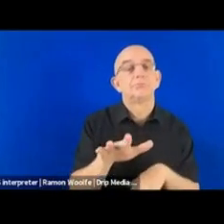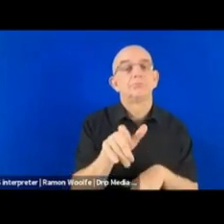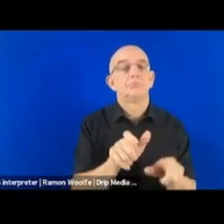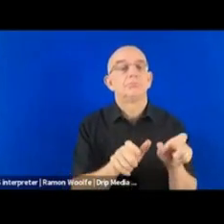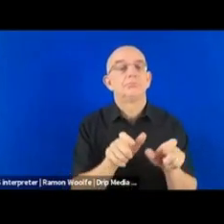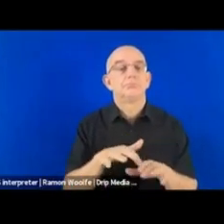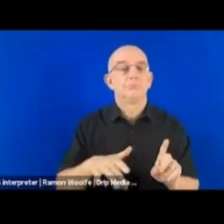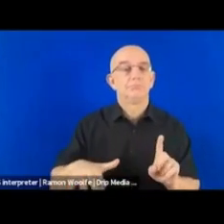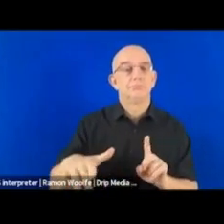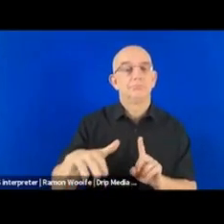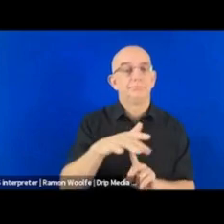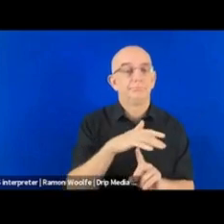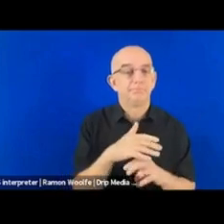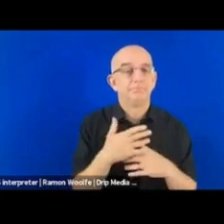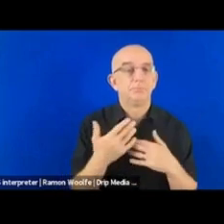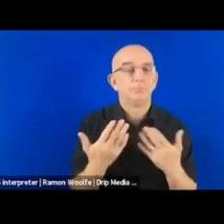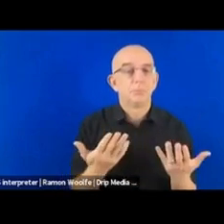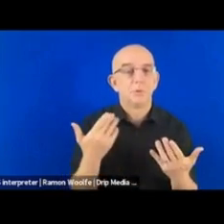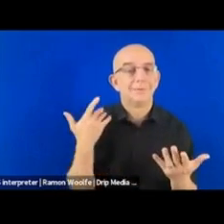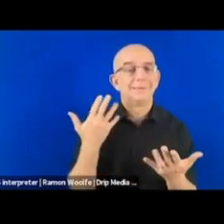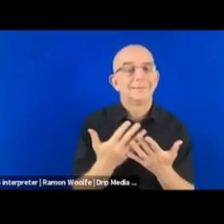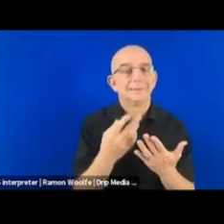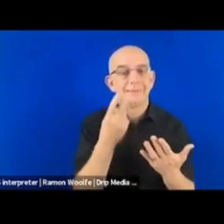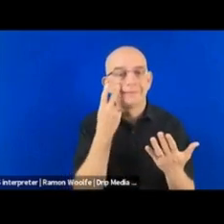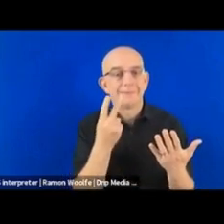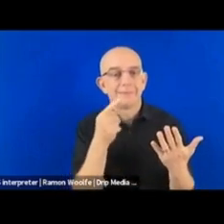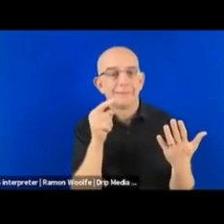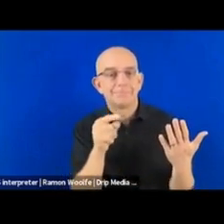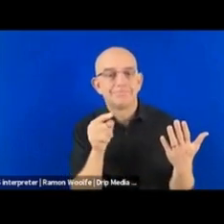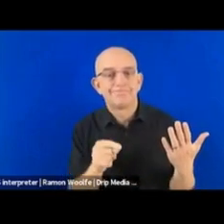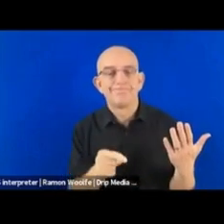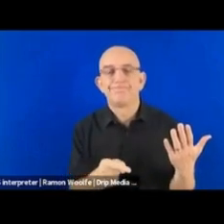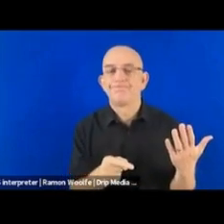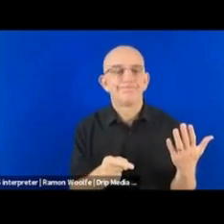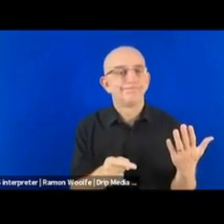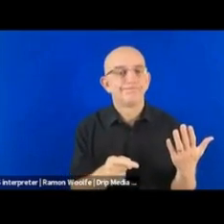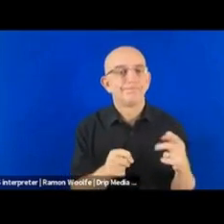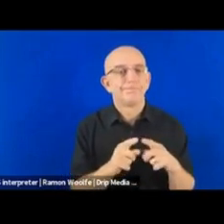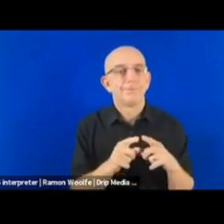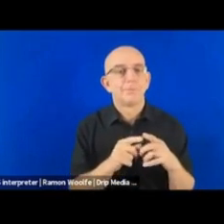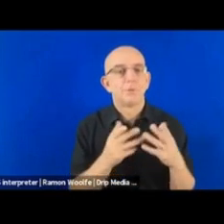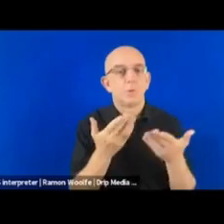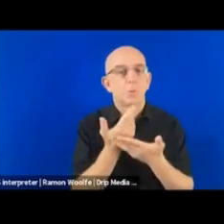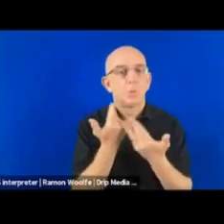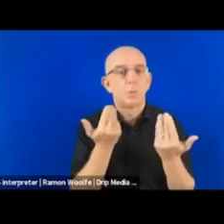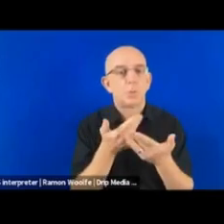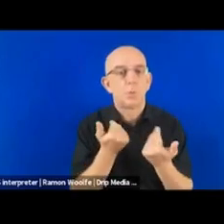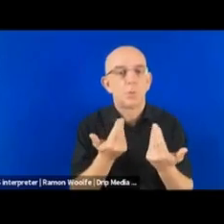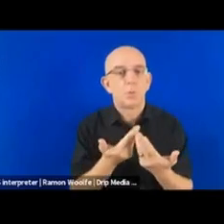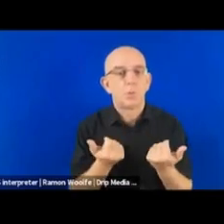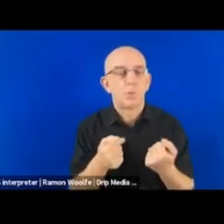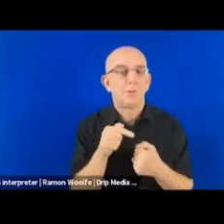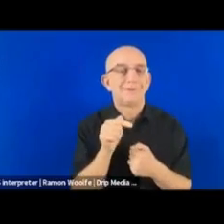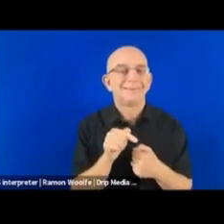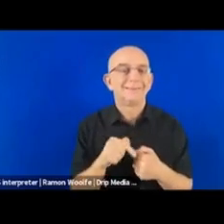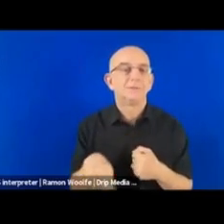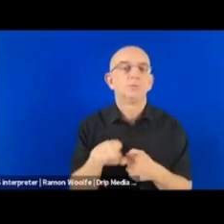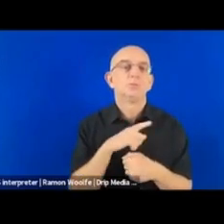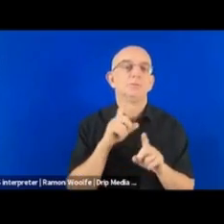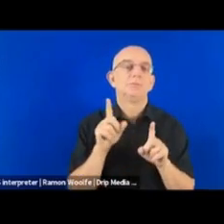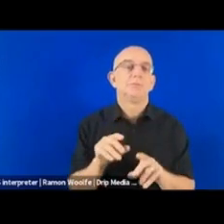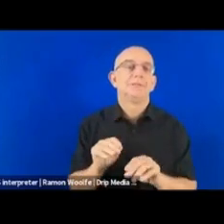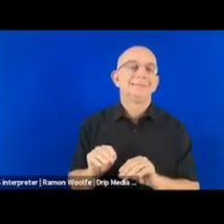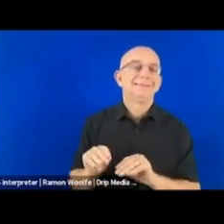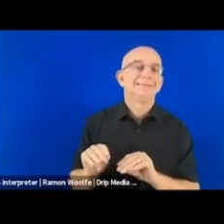are a key in the delivery of social protection programs, So the first